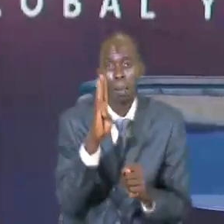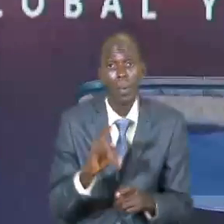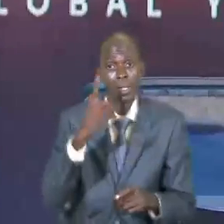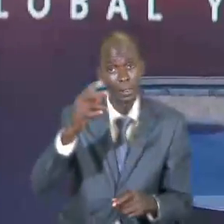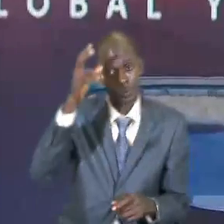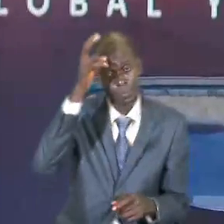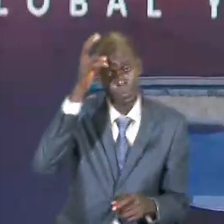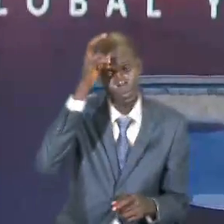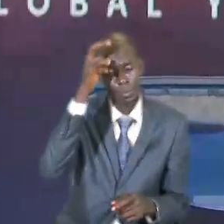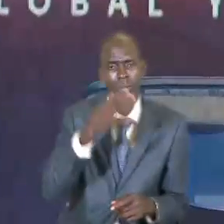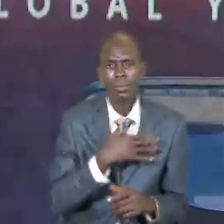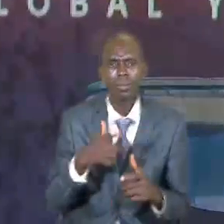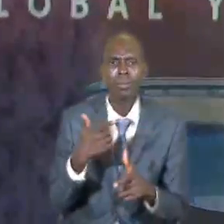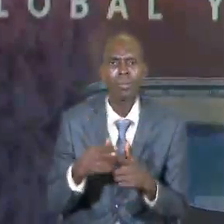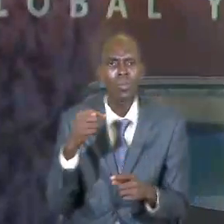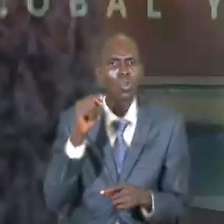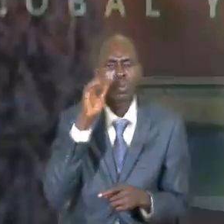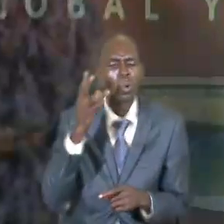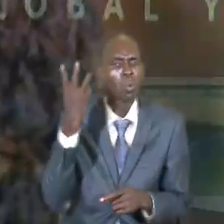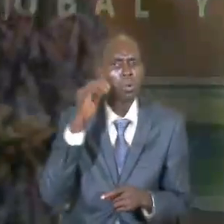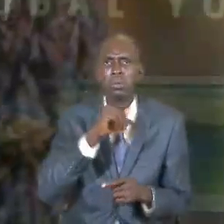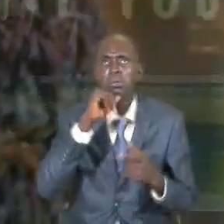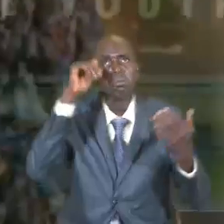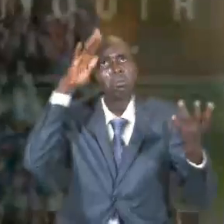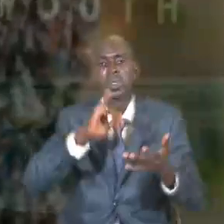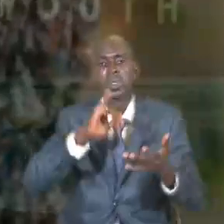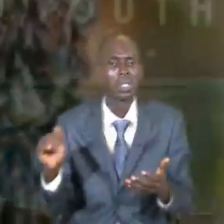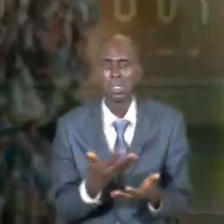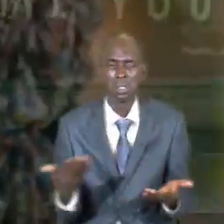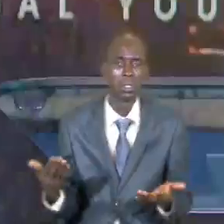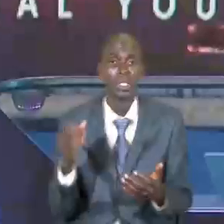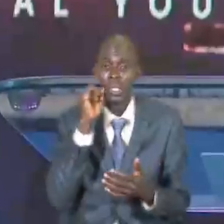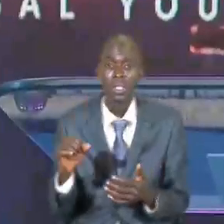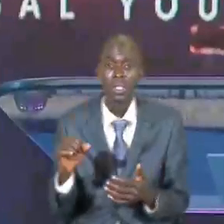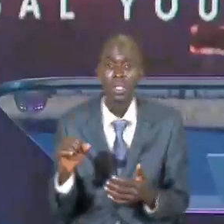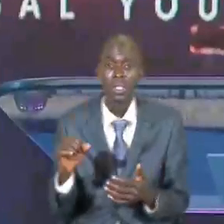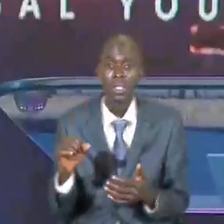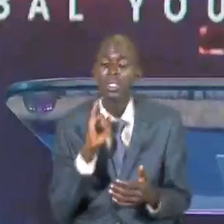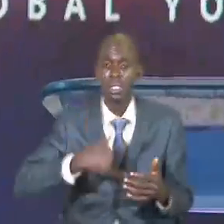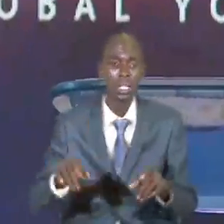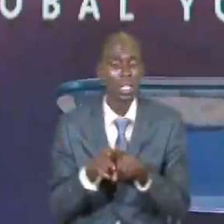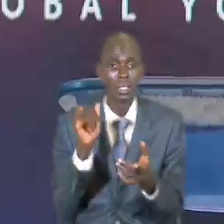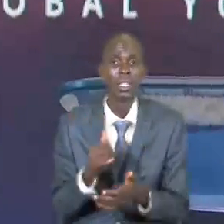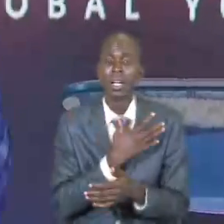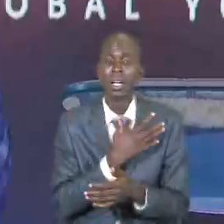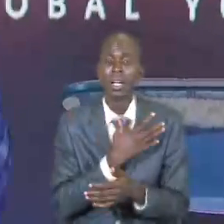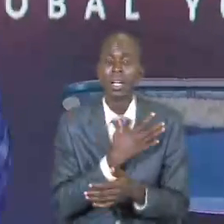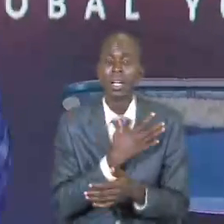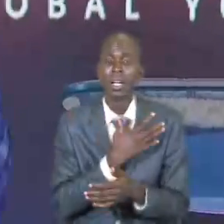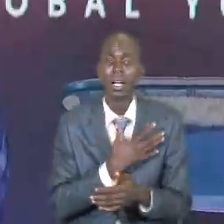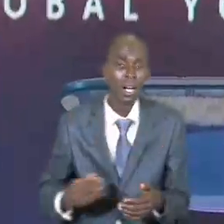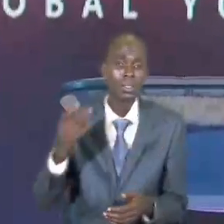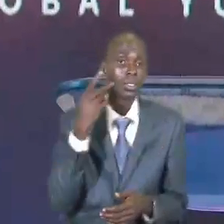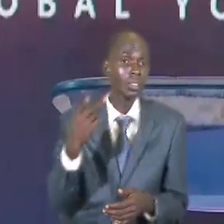even expecting anything or praying for anything. She's been like that. And habitually, she was used to that